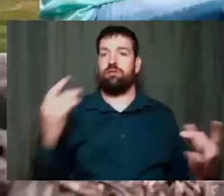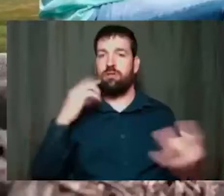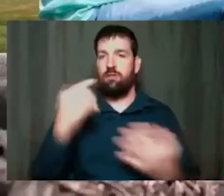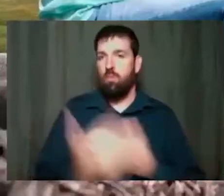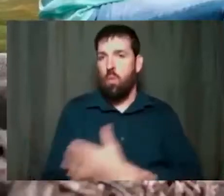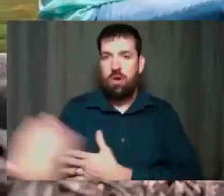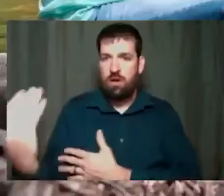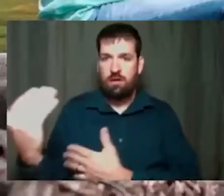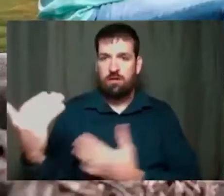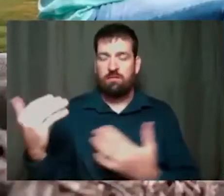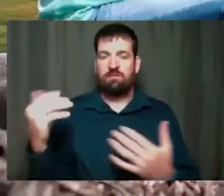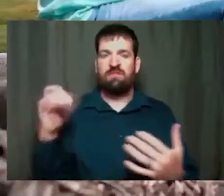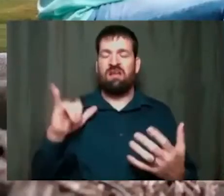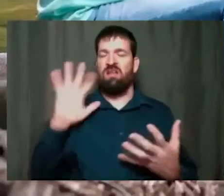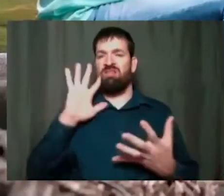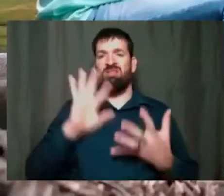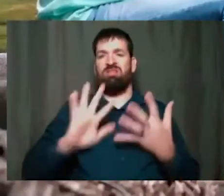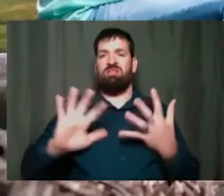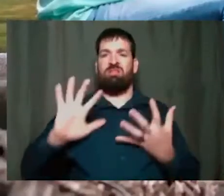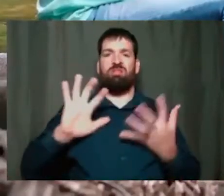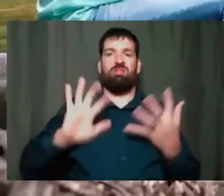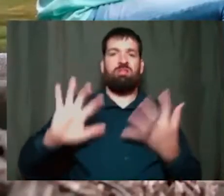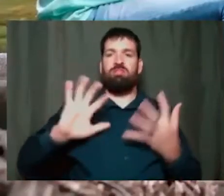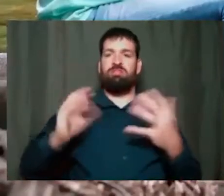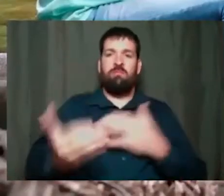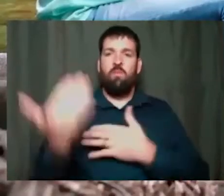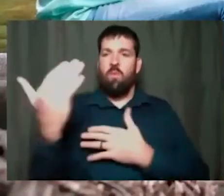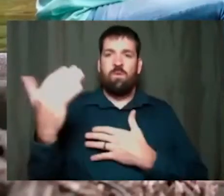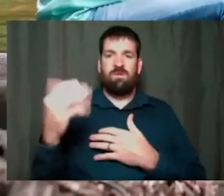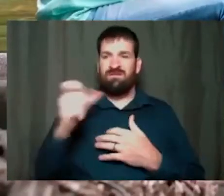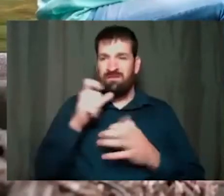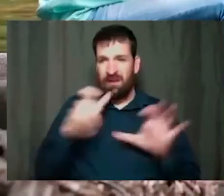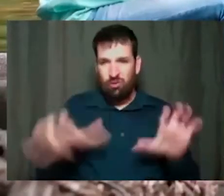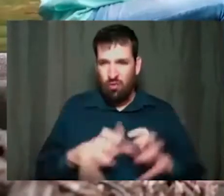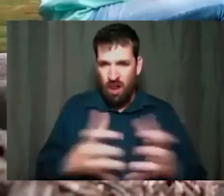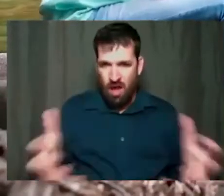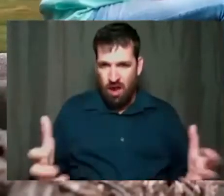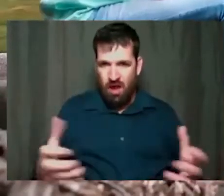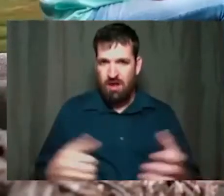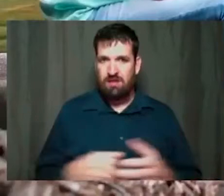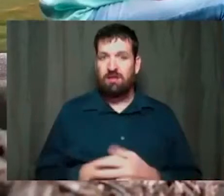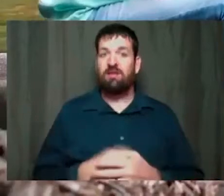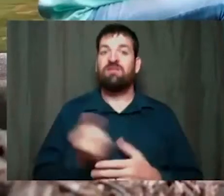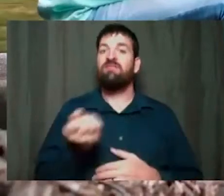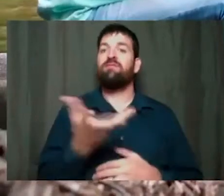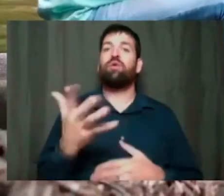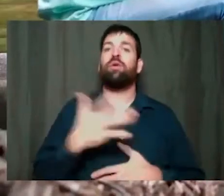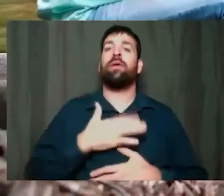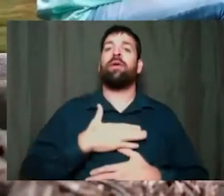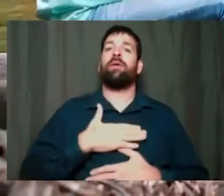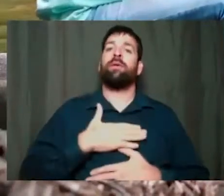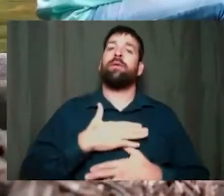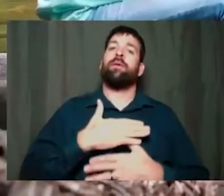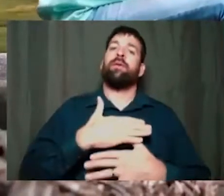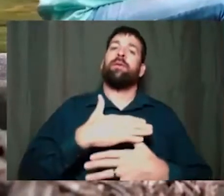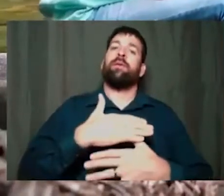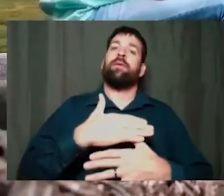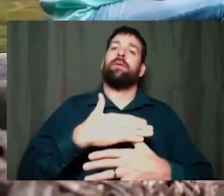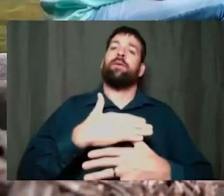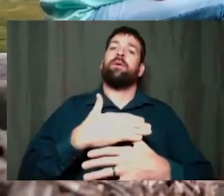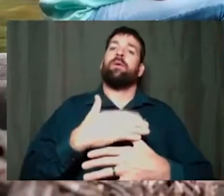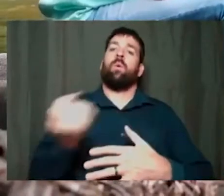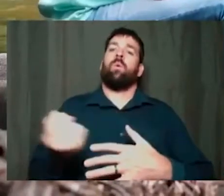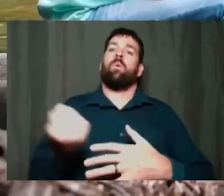groggy period where you first wake up, you're not going to be doing a whole lot. Taking a few deep breaths where you breathe in, hold it for a 4 or 5 count,